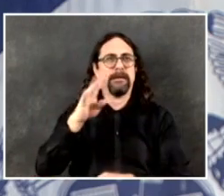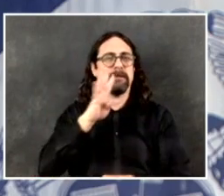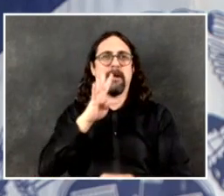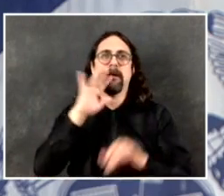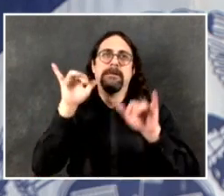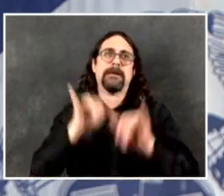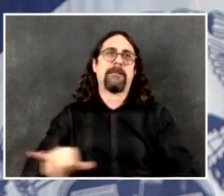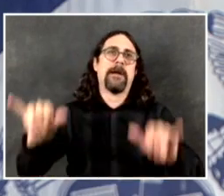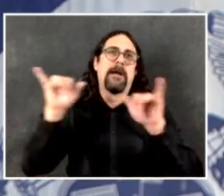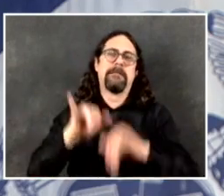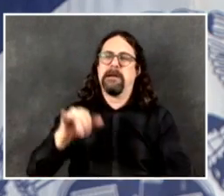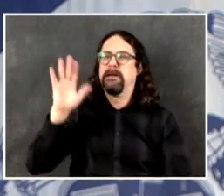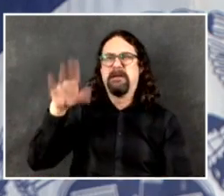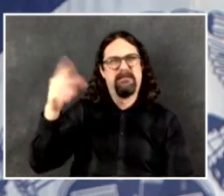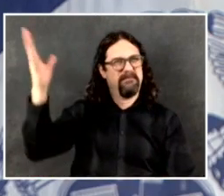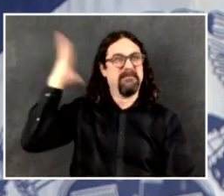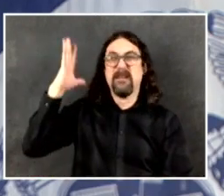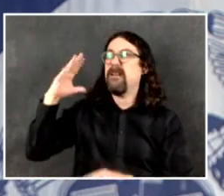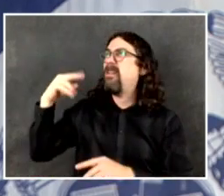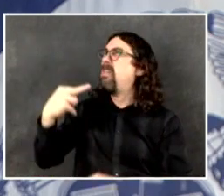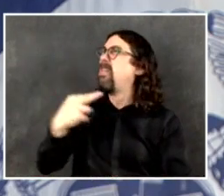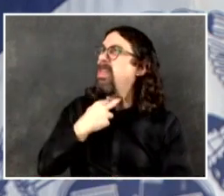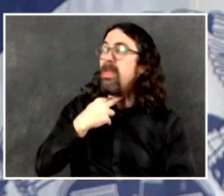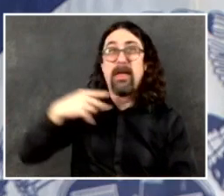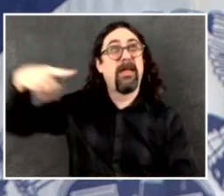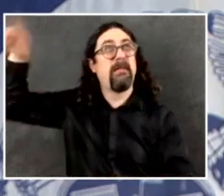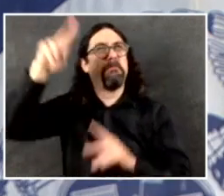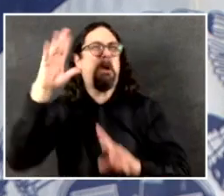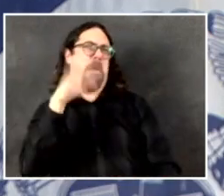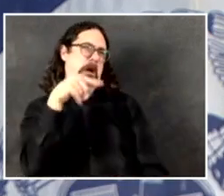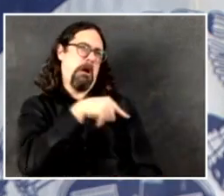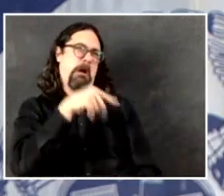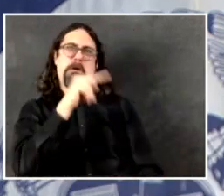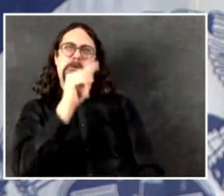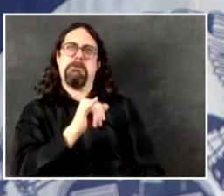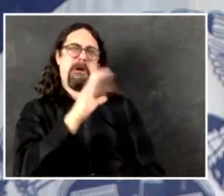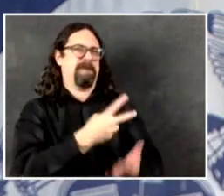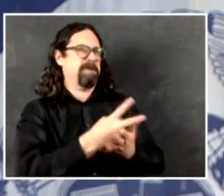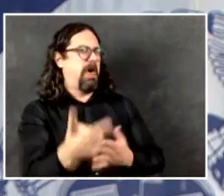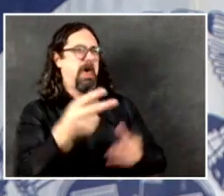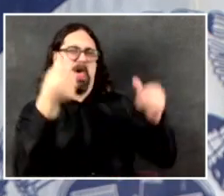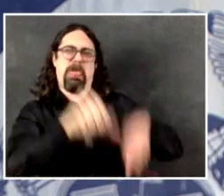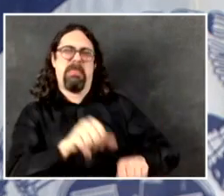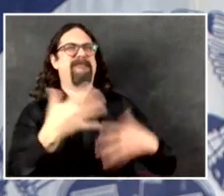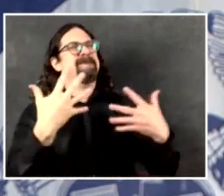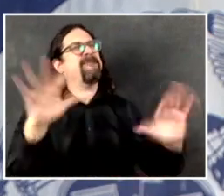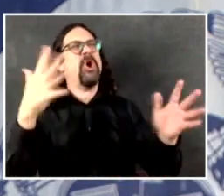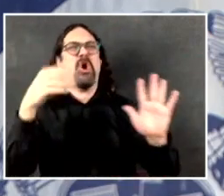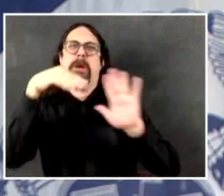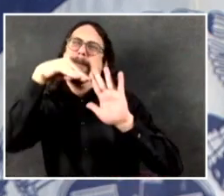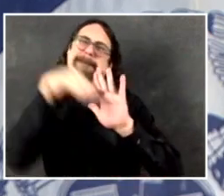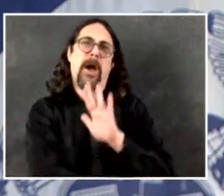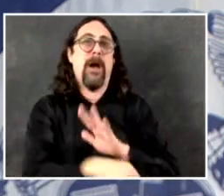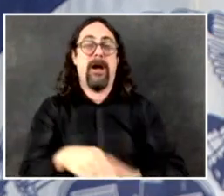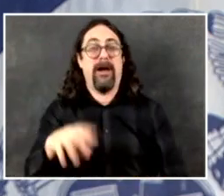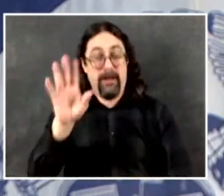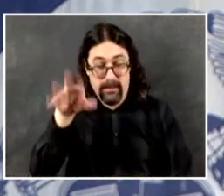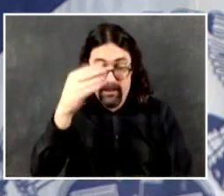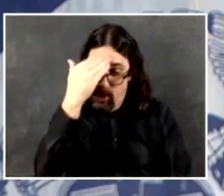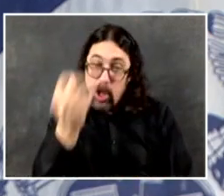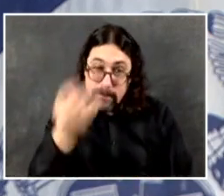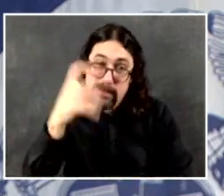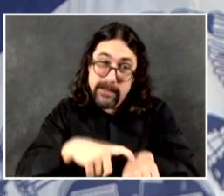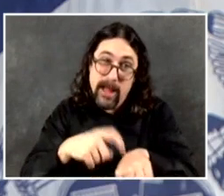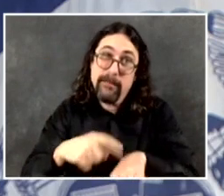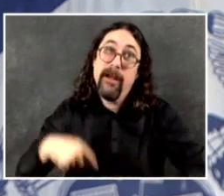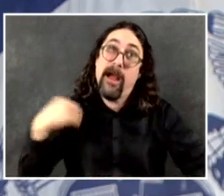other challenges we faced. This city was written off more times than I can count. This city came back stronger every time. Now we're going to come back stronger and